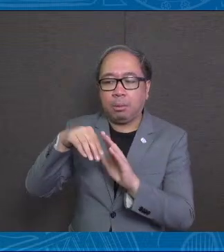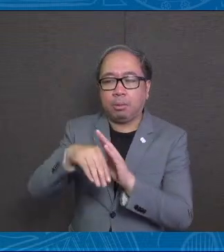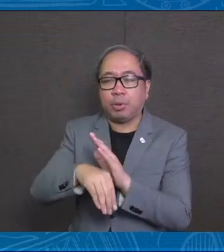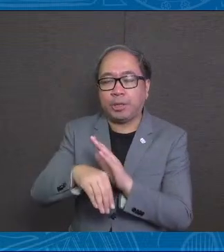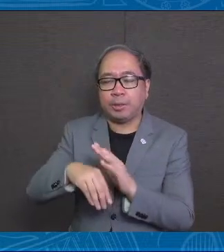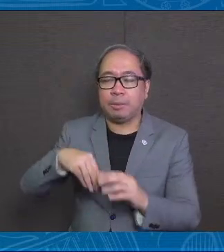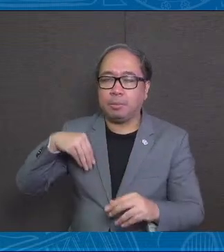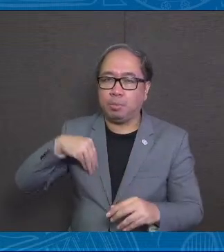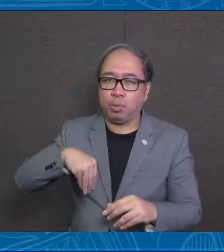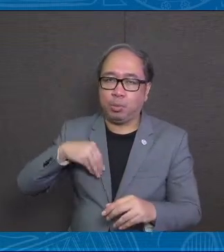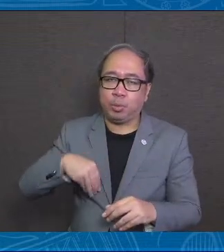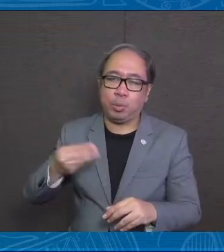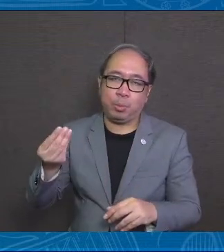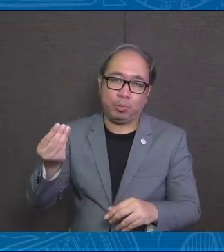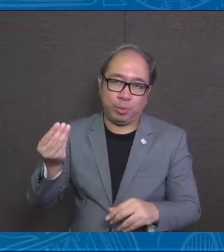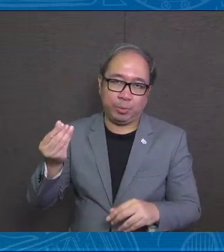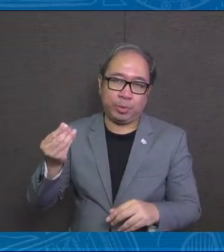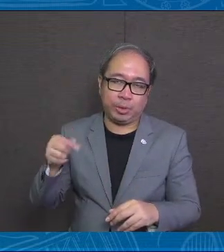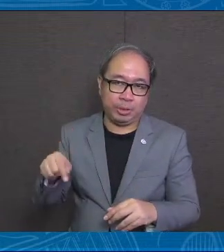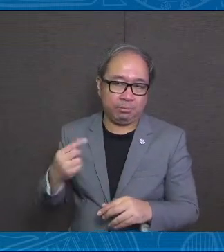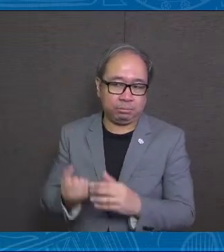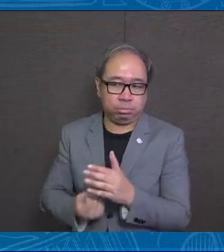in severe disaster situations.